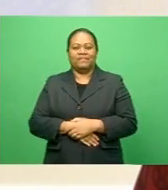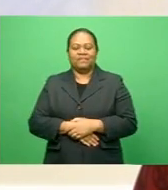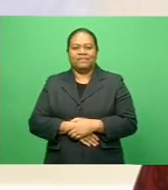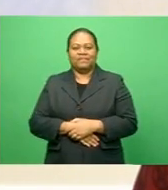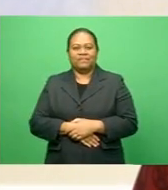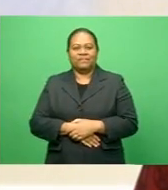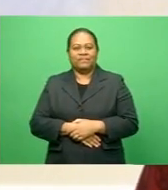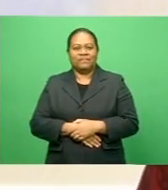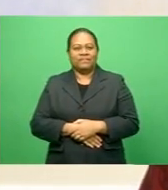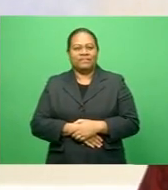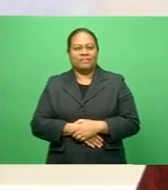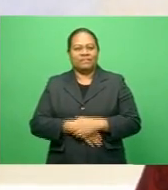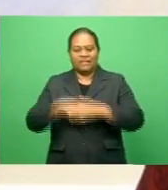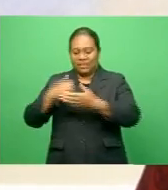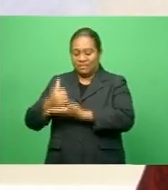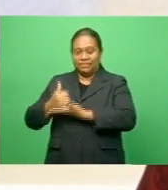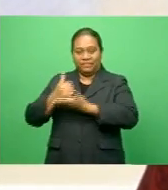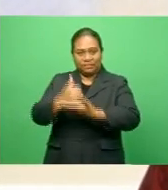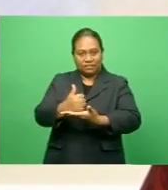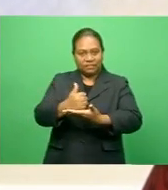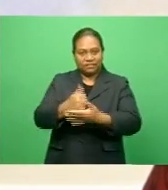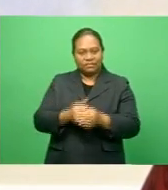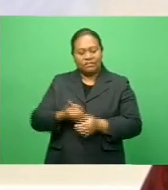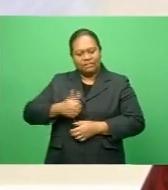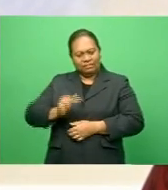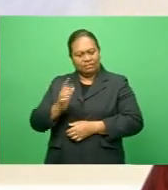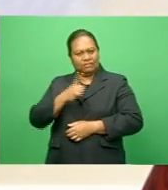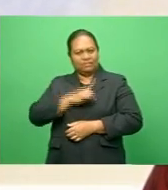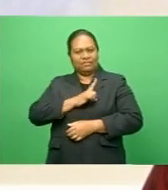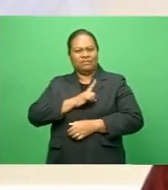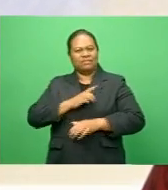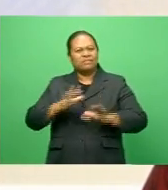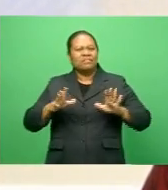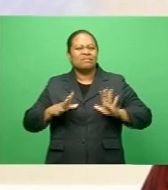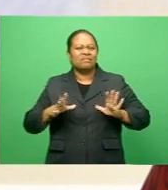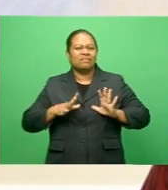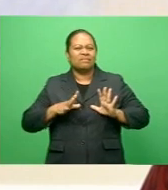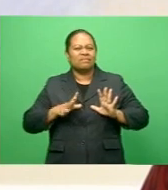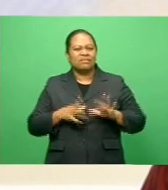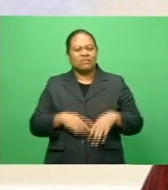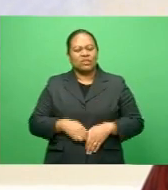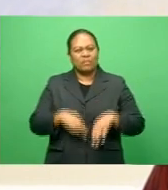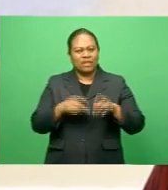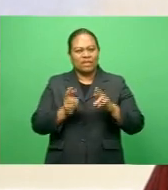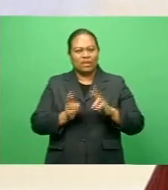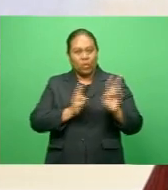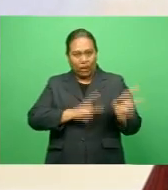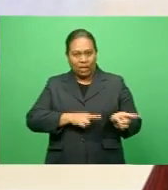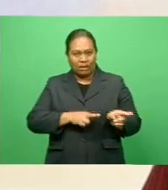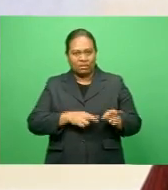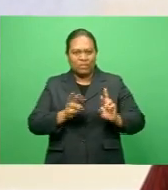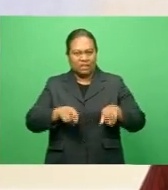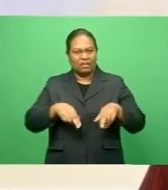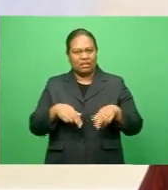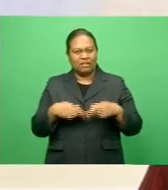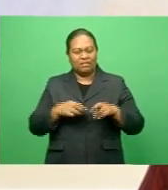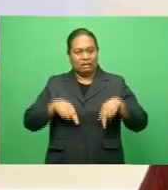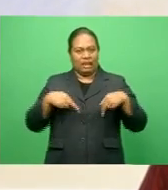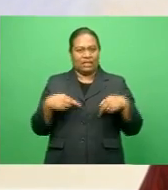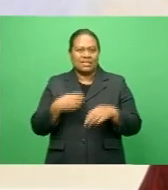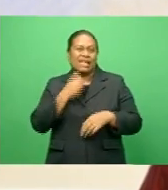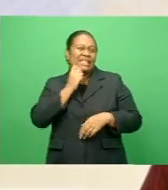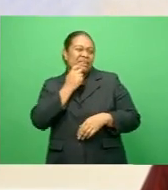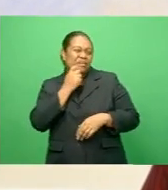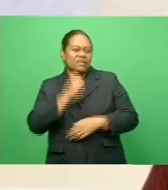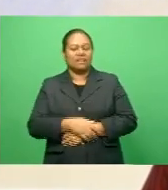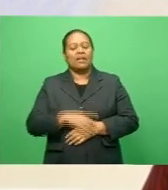Certainly the sponsorship will allow us to free up a little bit more of whatever gate takings we get